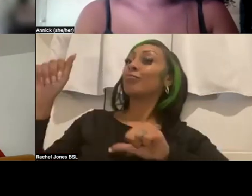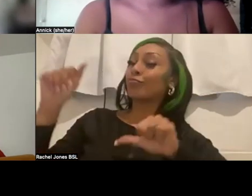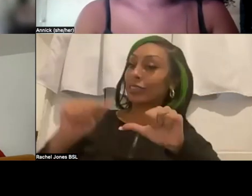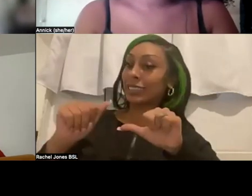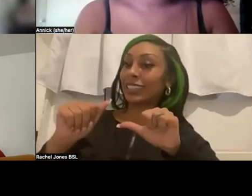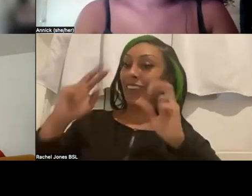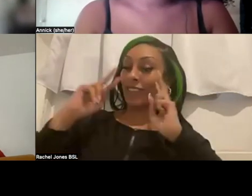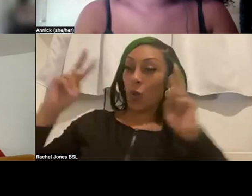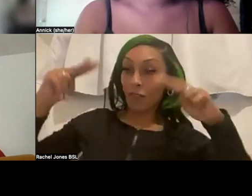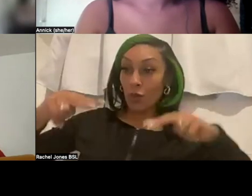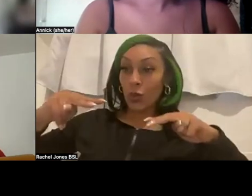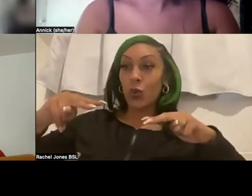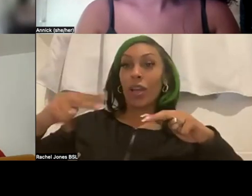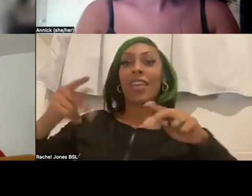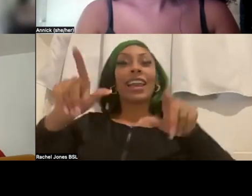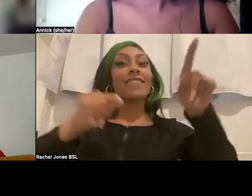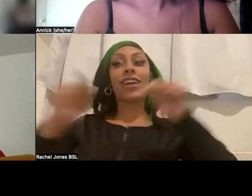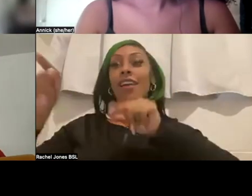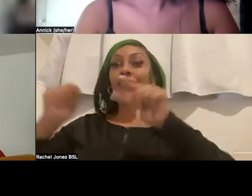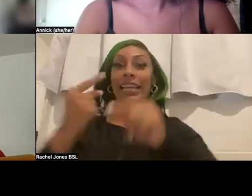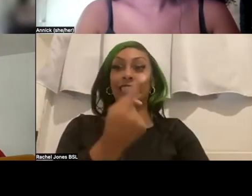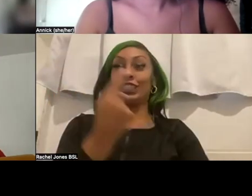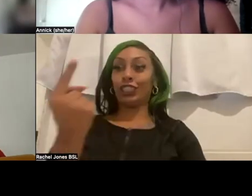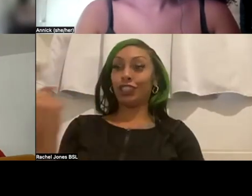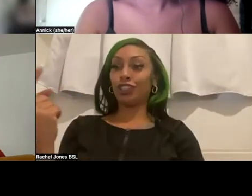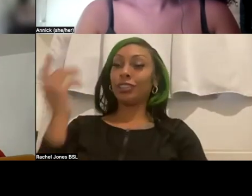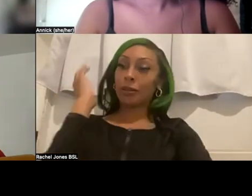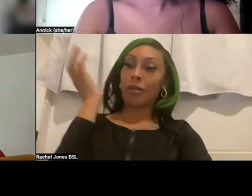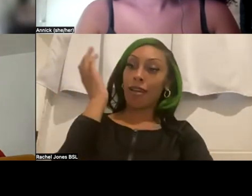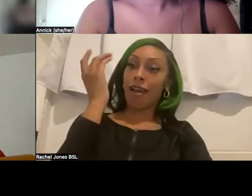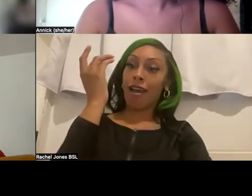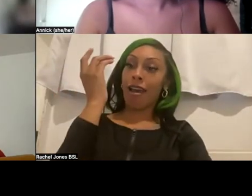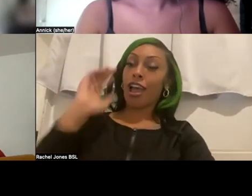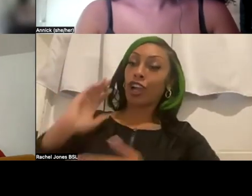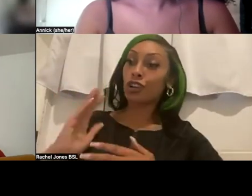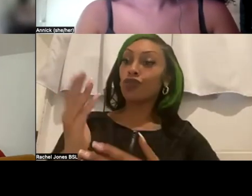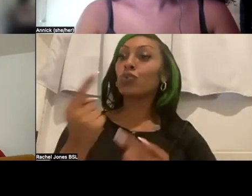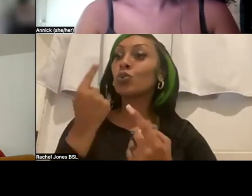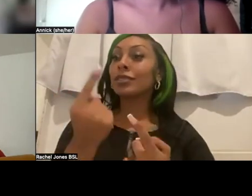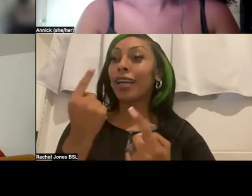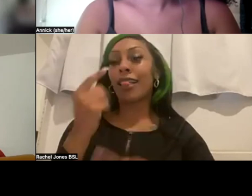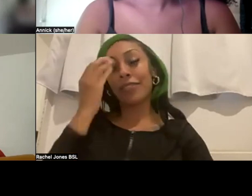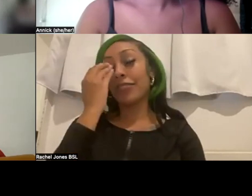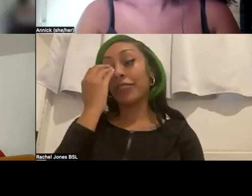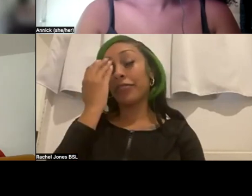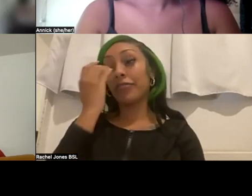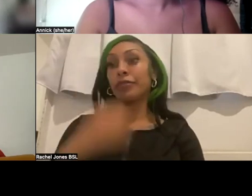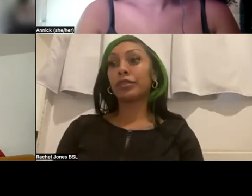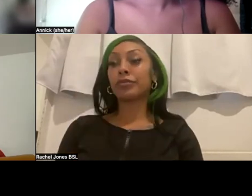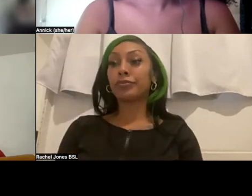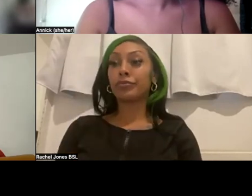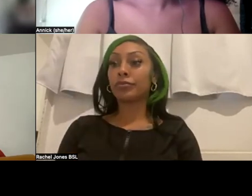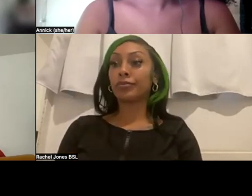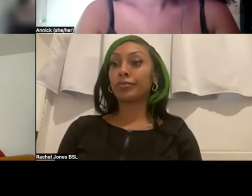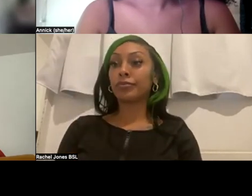and then I'm going to be inviting the speakers to introduce themselves as they present. And we will take it